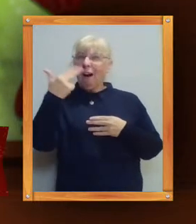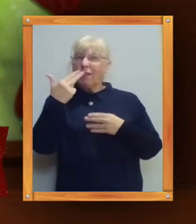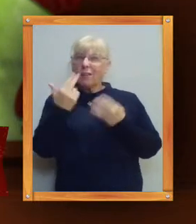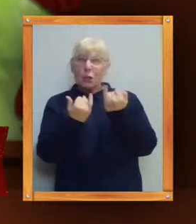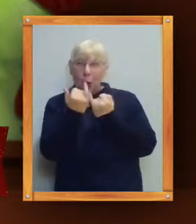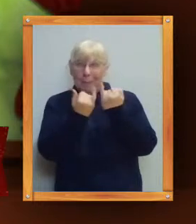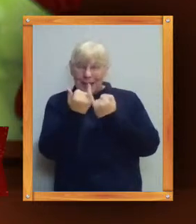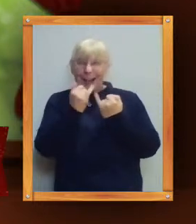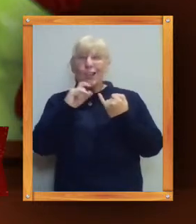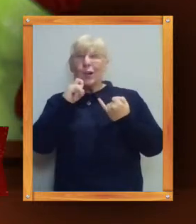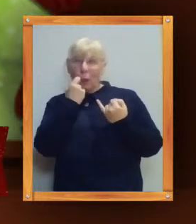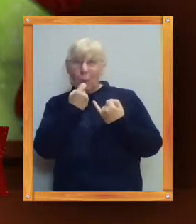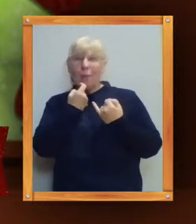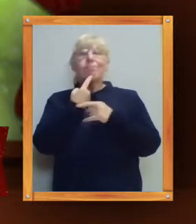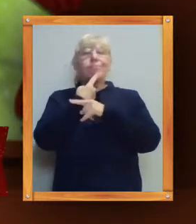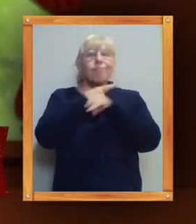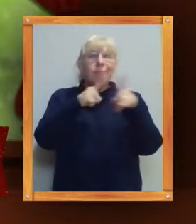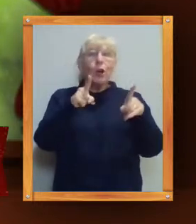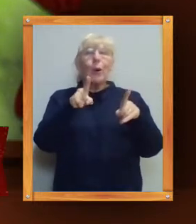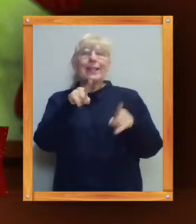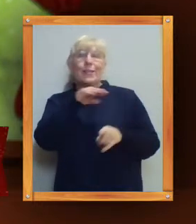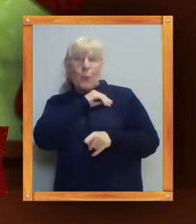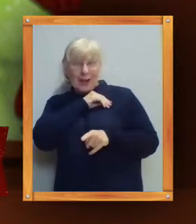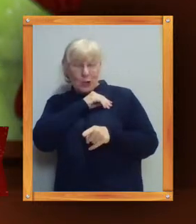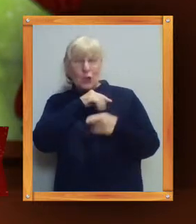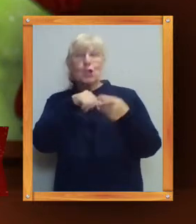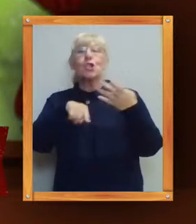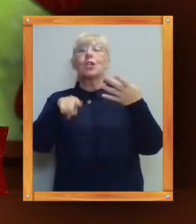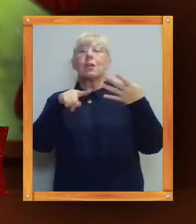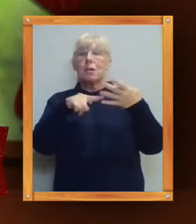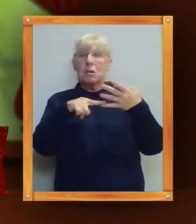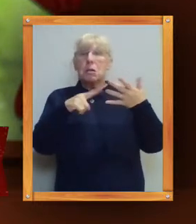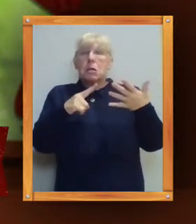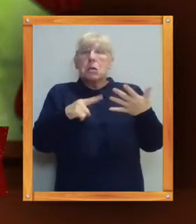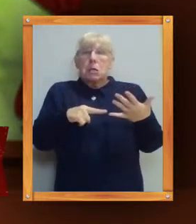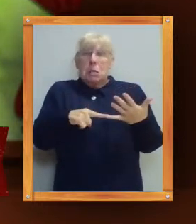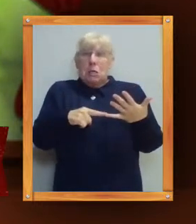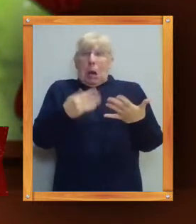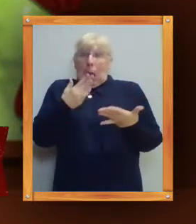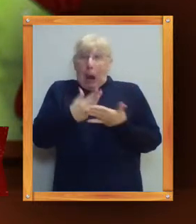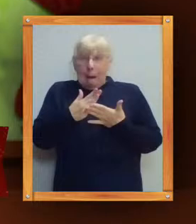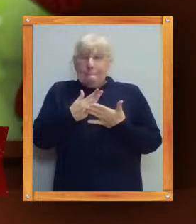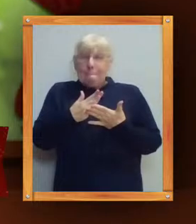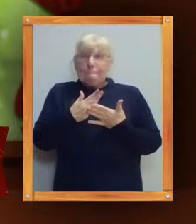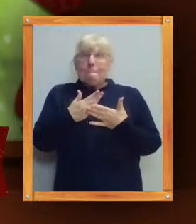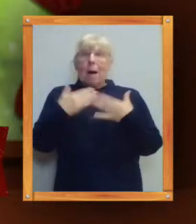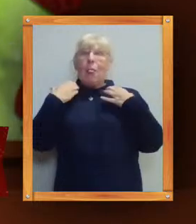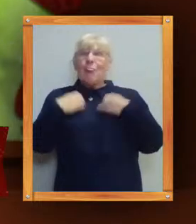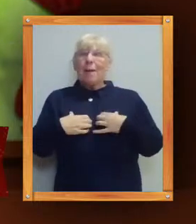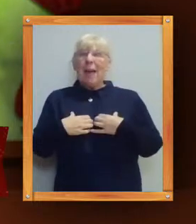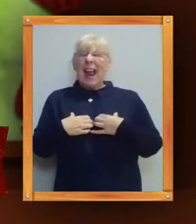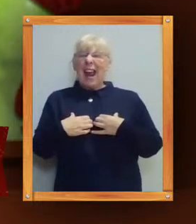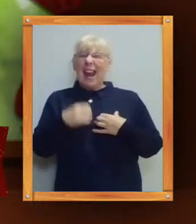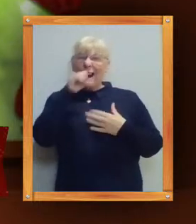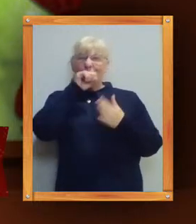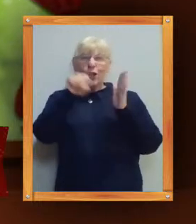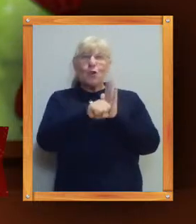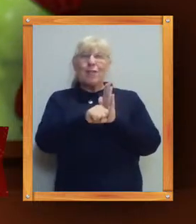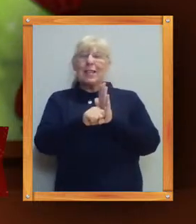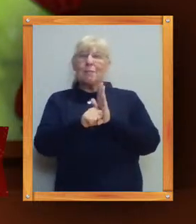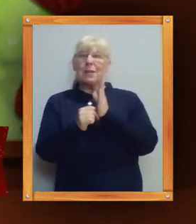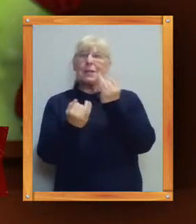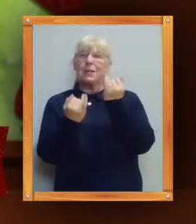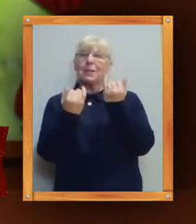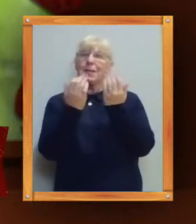give out some prizes, and particularly for the Mayor's Christmas Design a Christmas Card competition this year, we've wanted to pick off a winner in